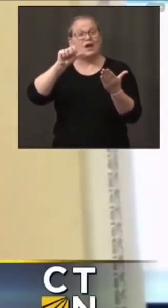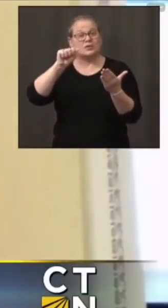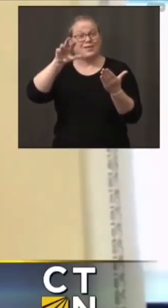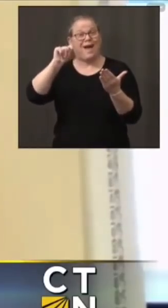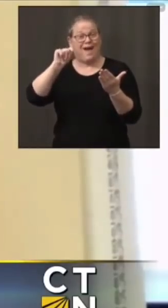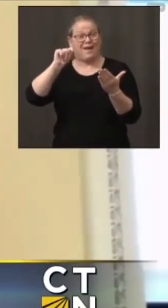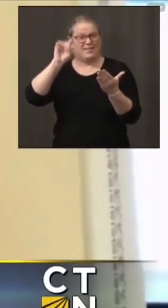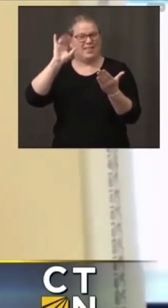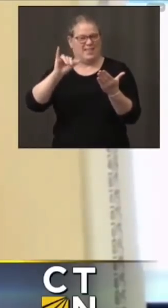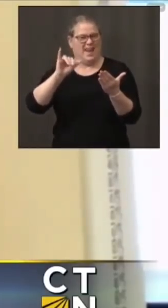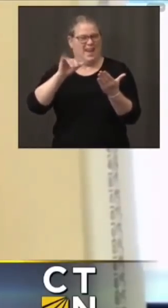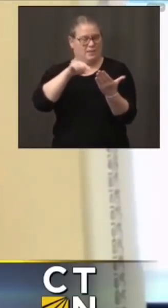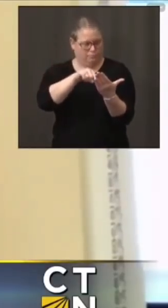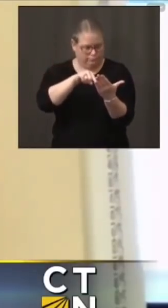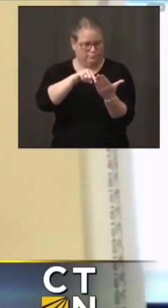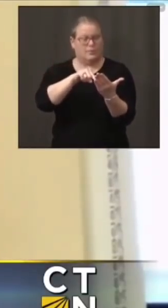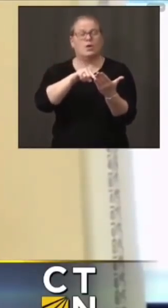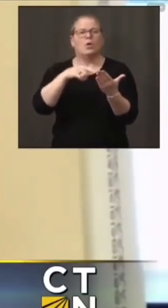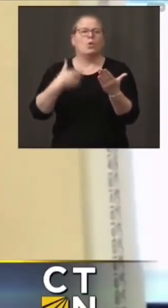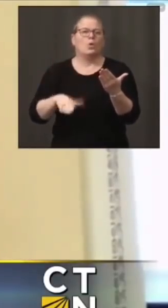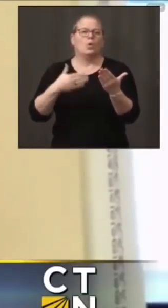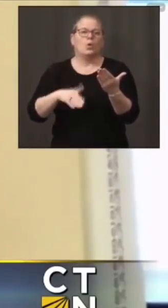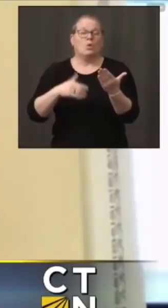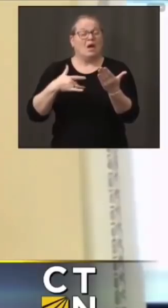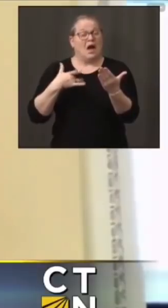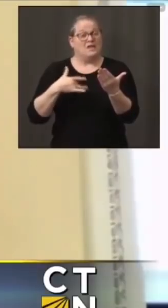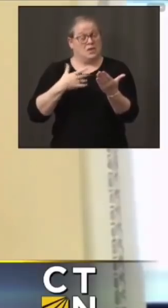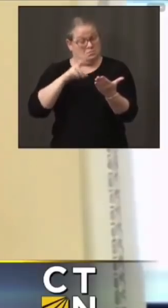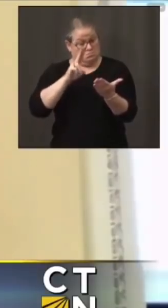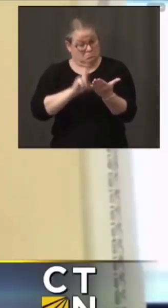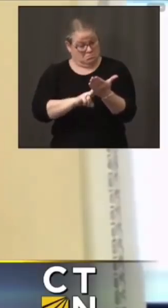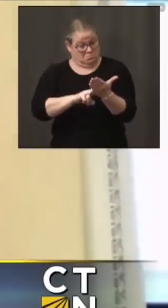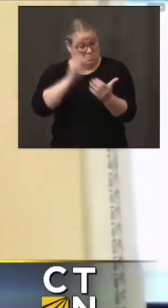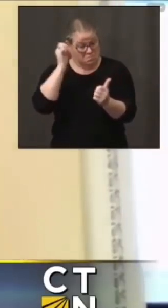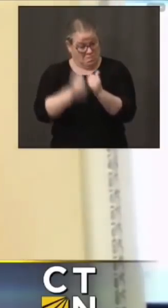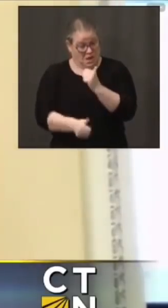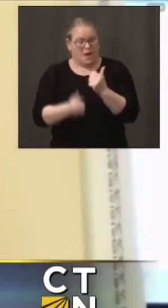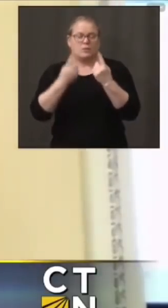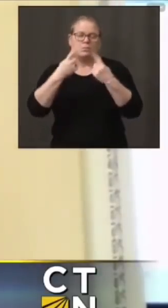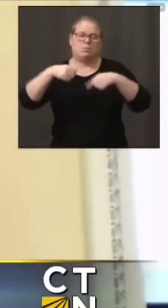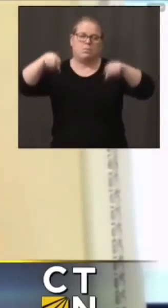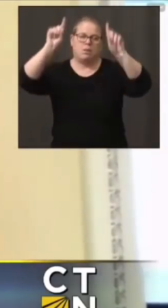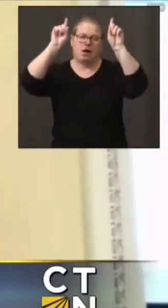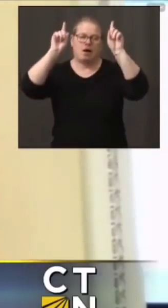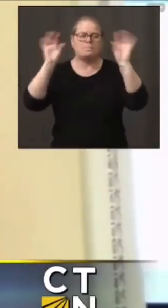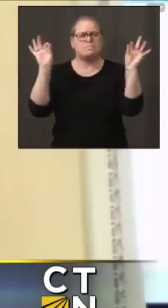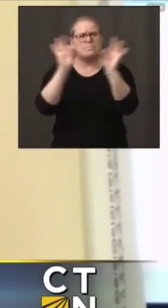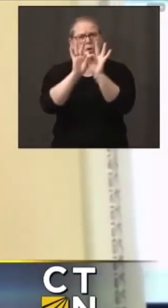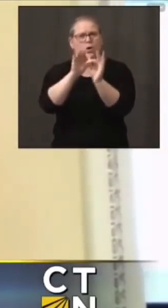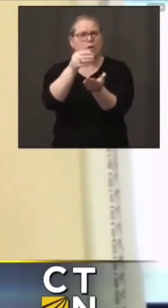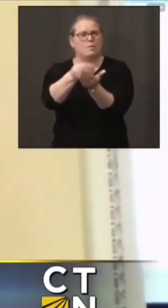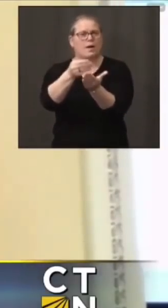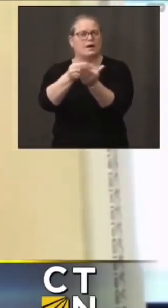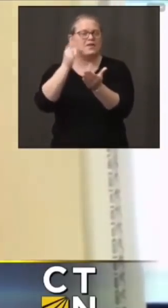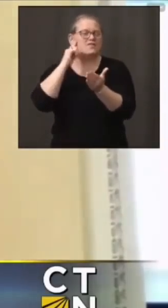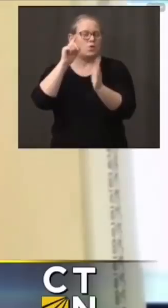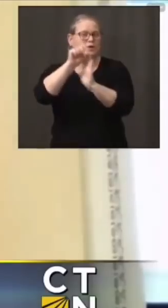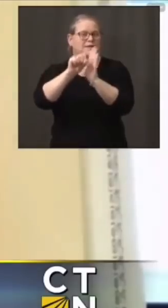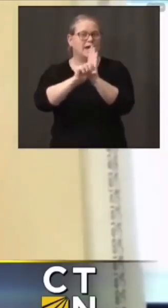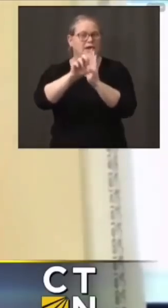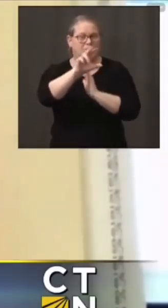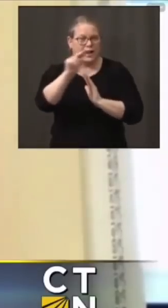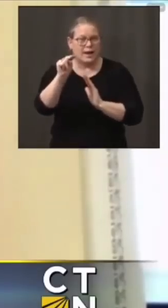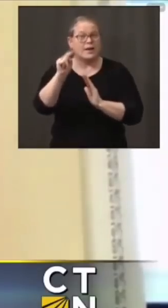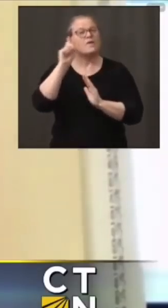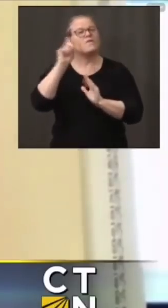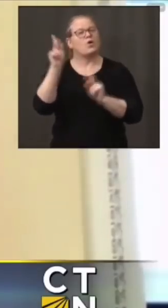for the state and for the people of Connecticut. You also know that this is not the bill that the Democrats fought for, but I